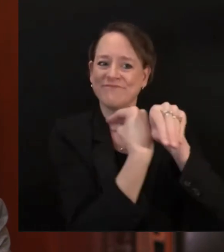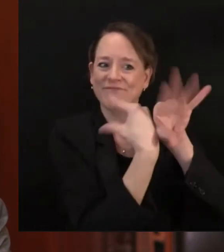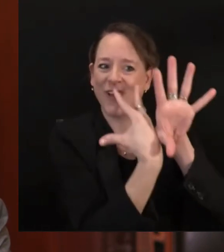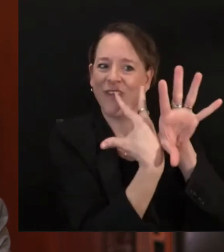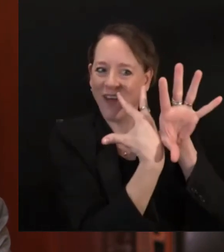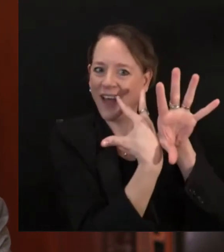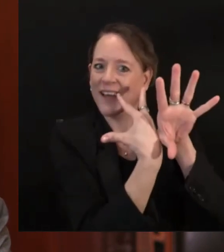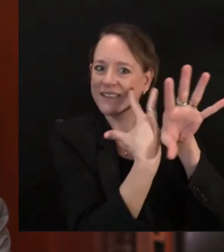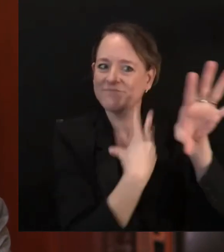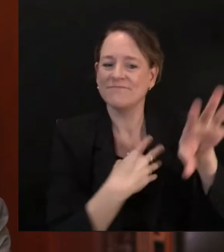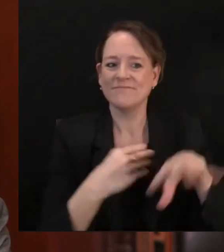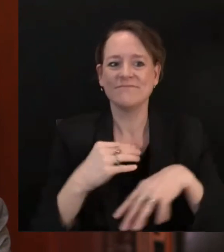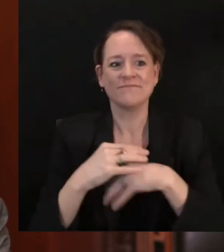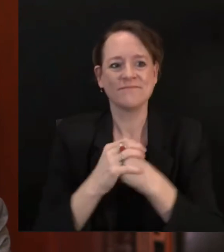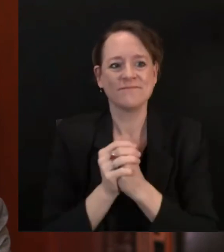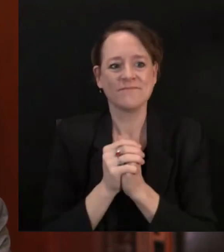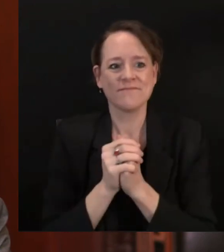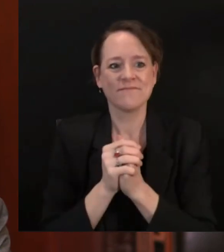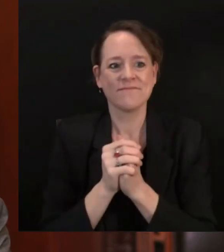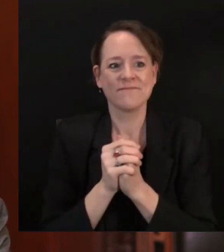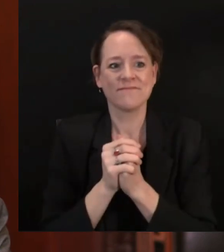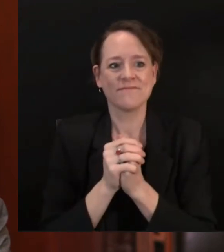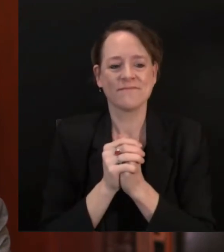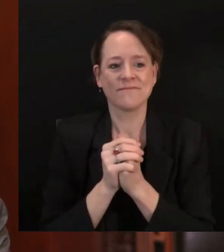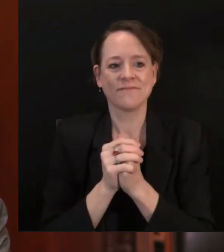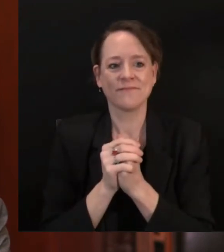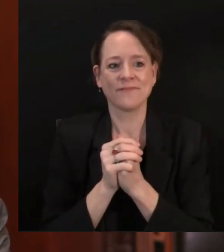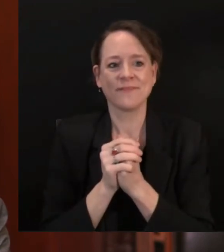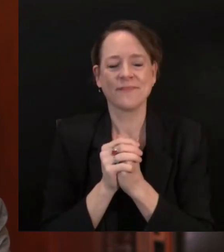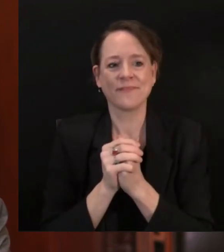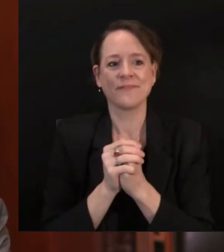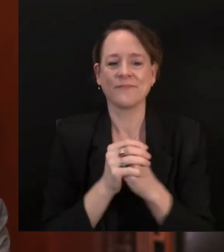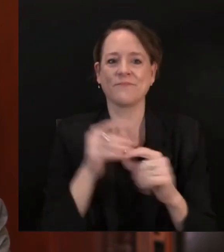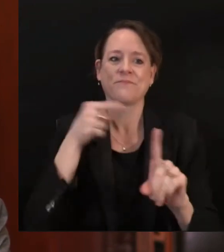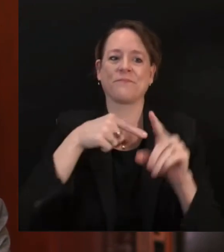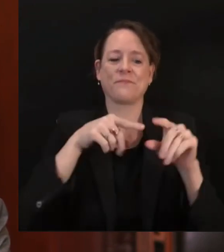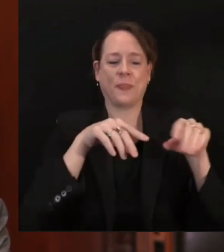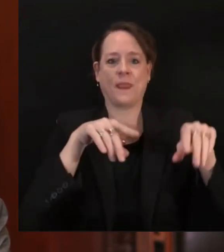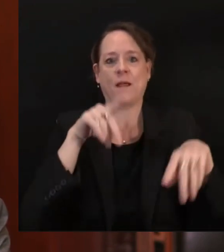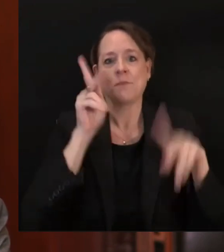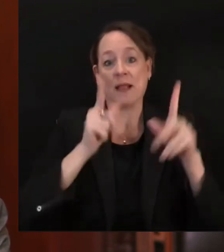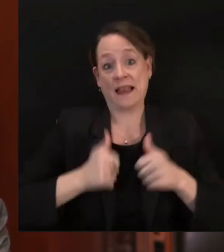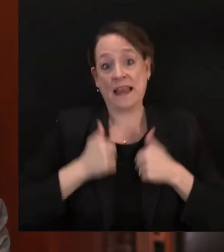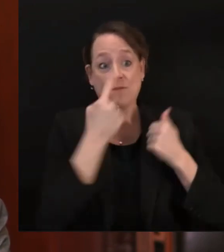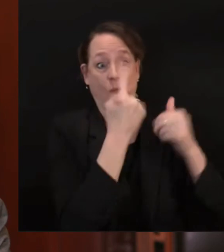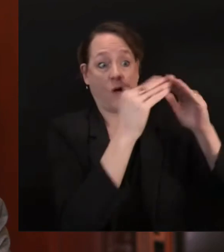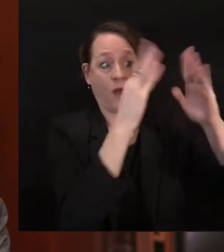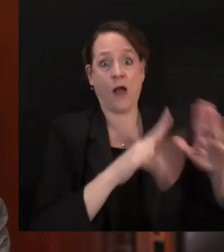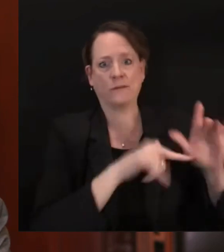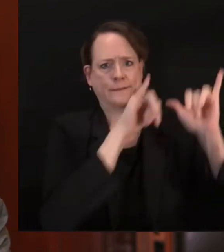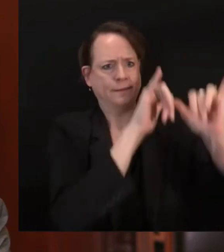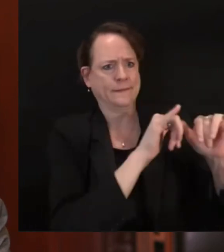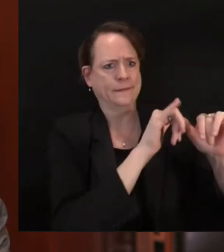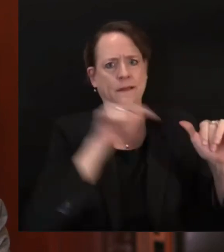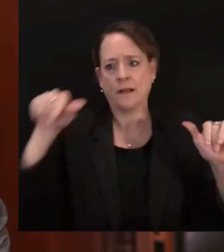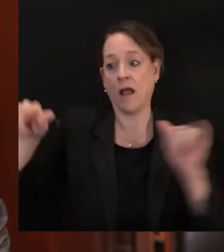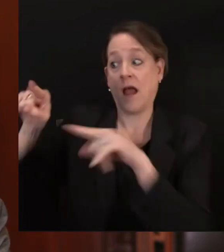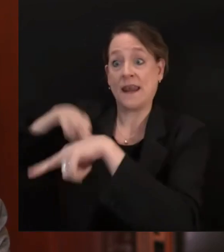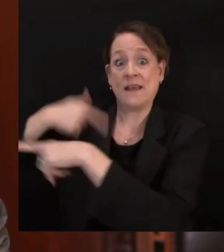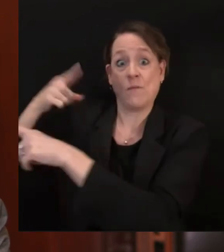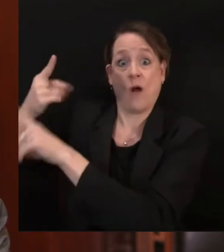with. One positive test at the dinner table can turn into 10, so please don't risk it. Celebrate small